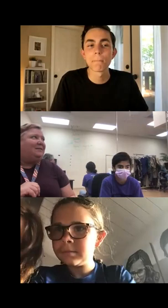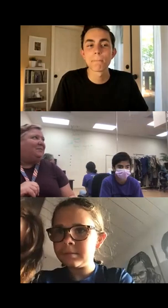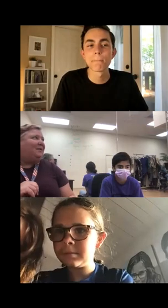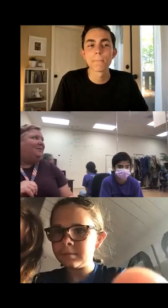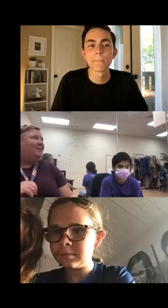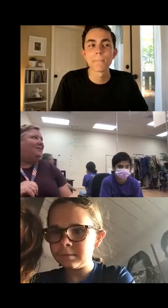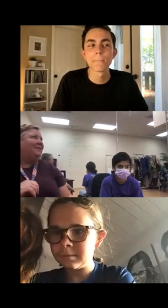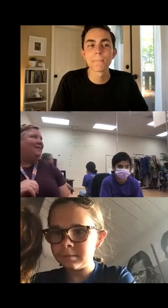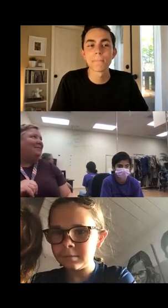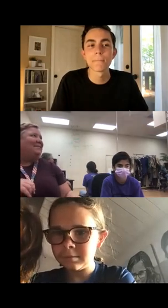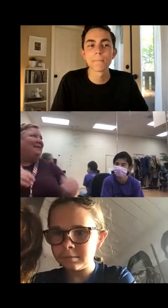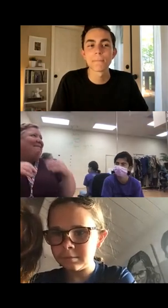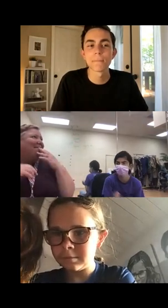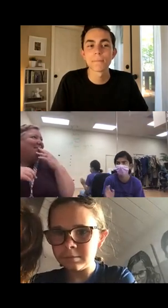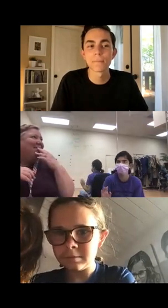Nice to meet